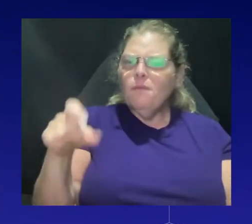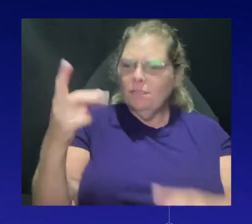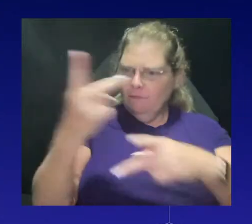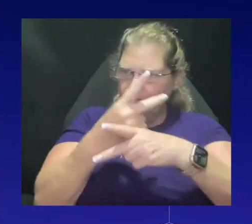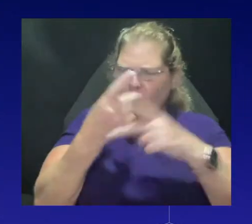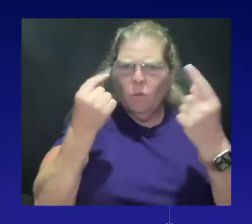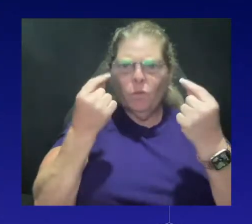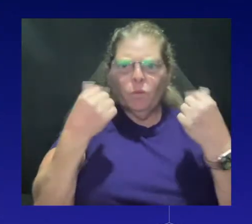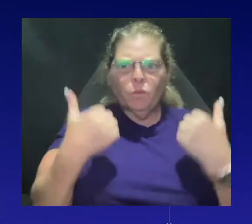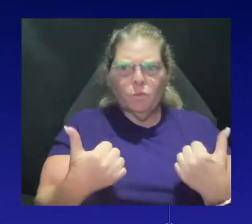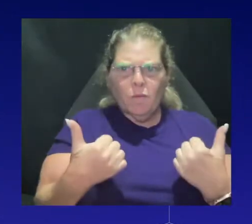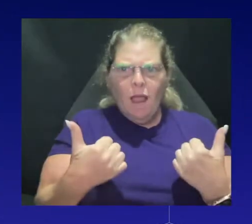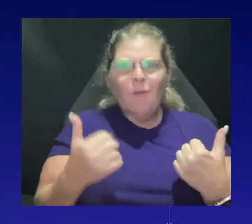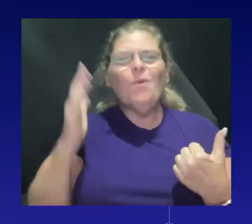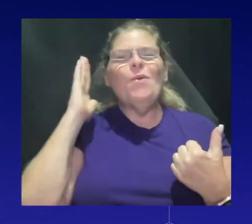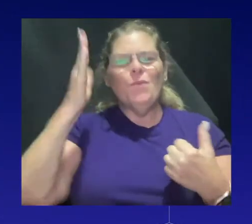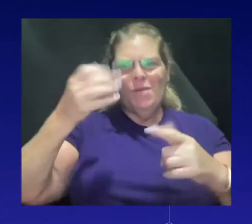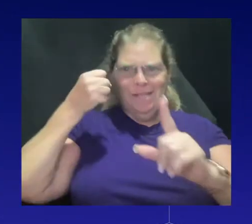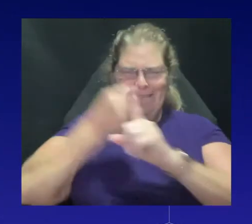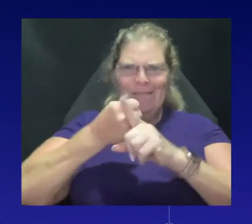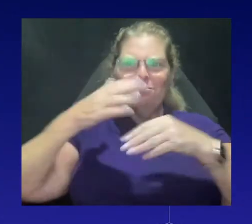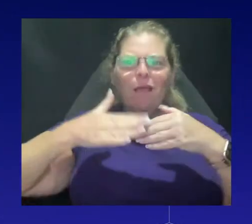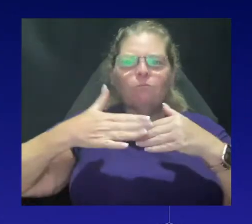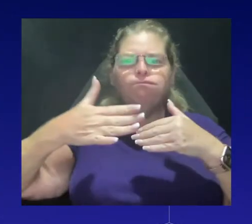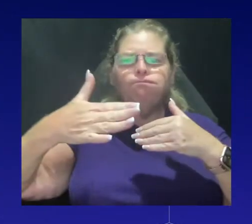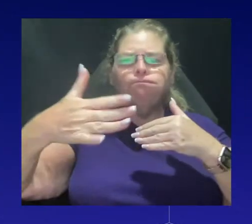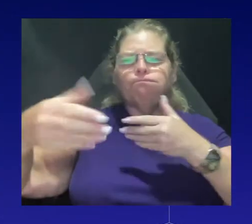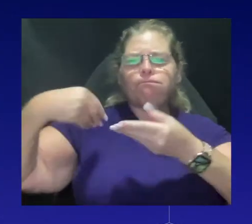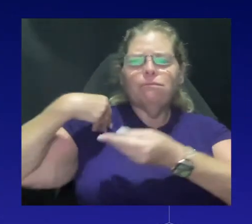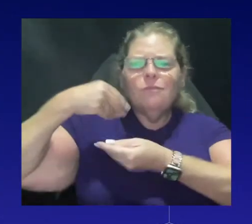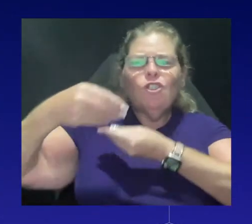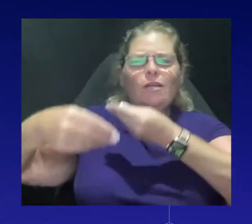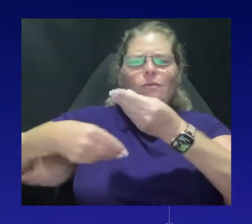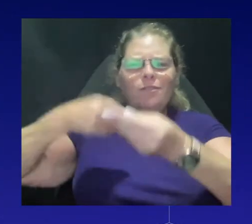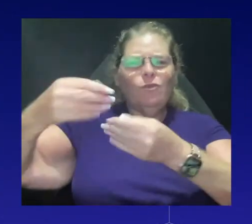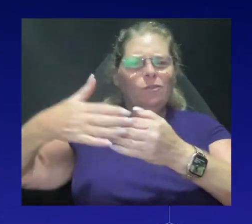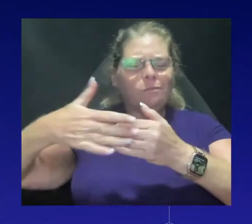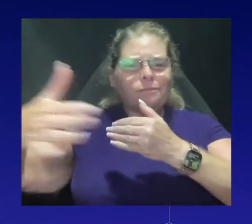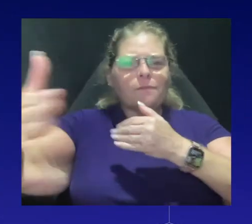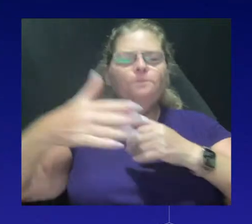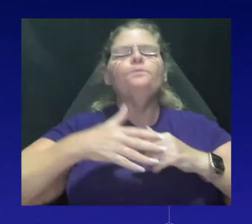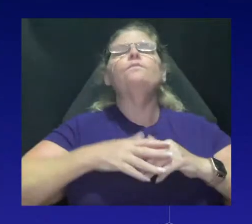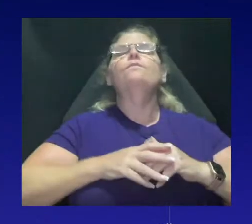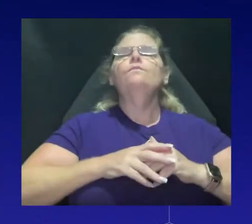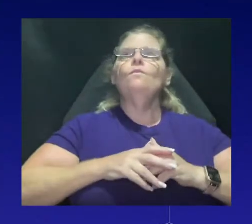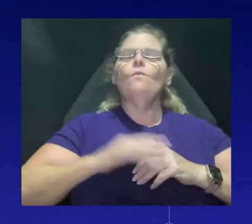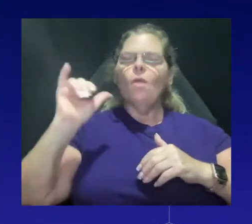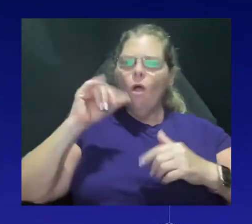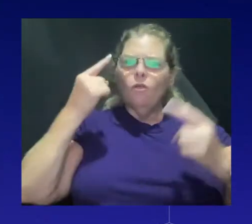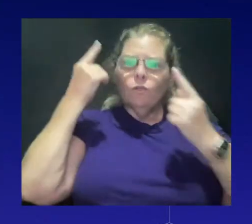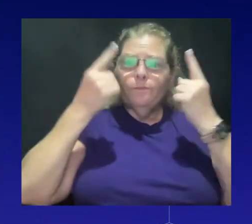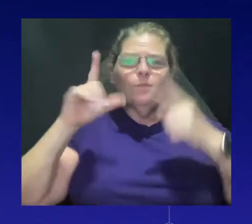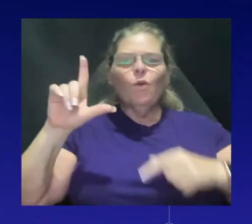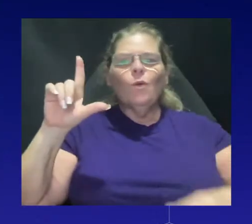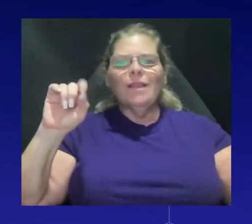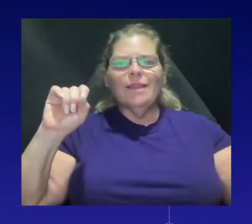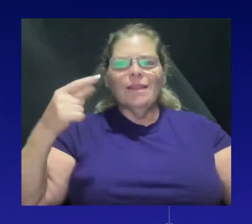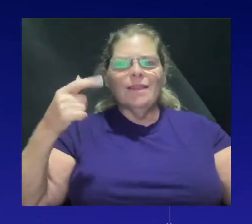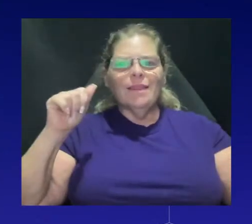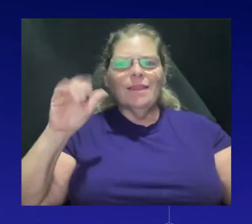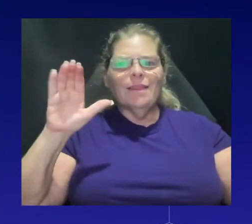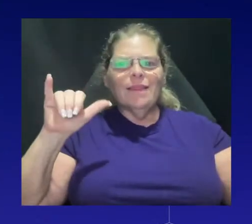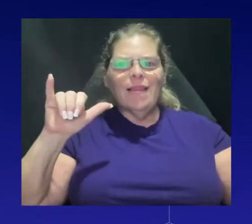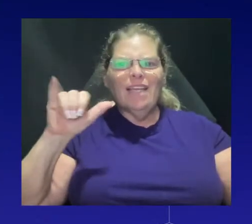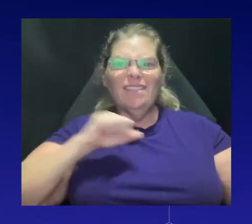have impacts on the generations that come. But what's also top of mind is that we have legacy pollution across this country. We